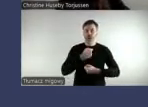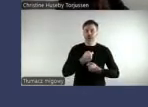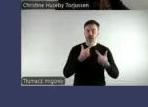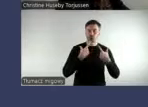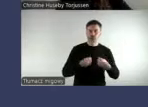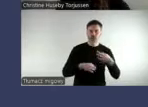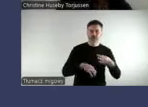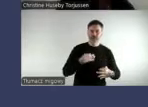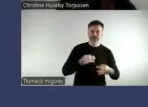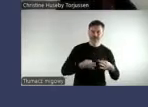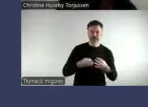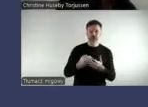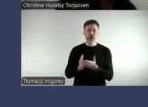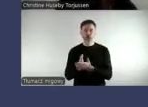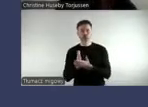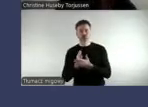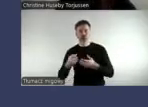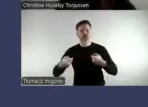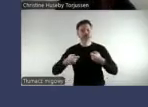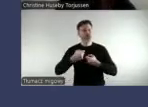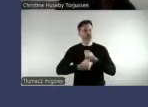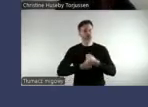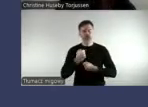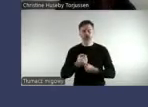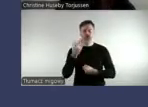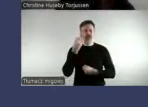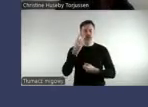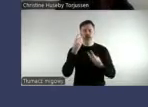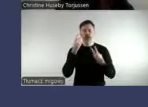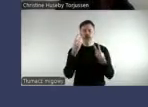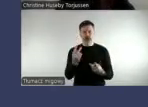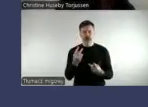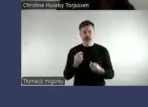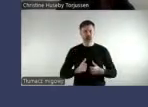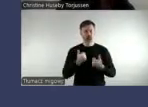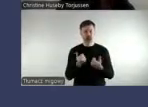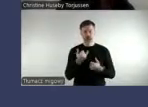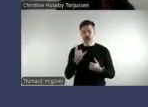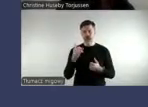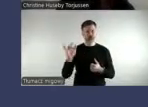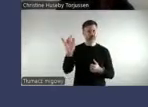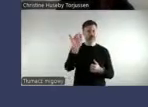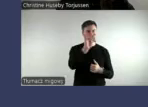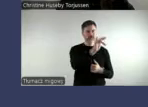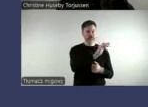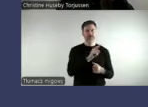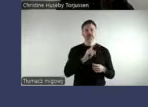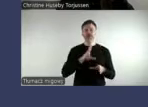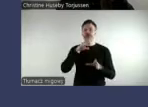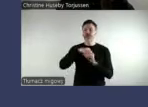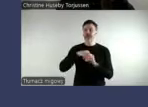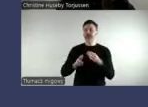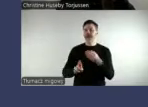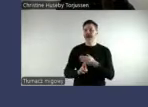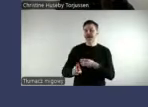all represented in our county emergency council. And most of the municipality also have a local emergency